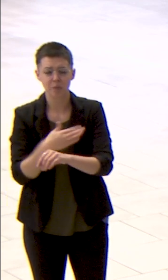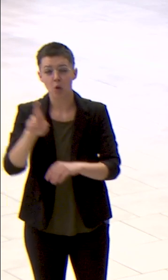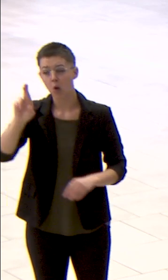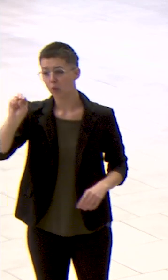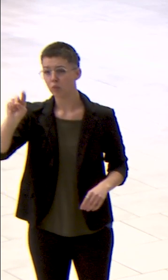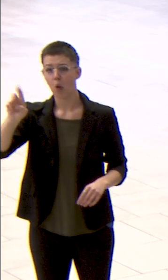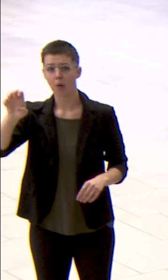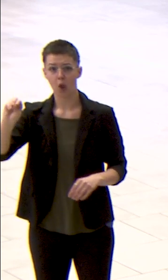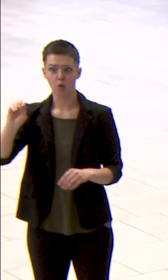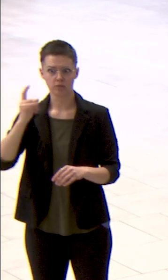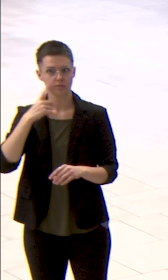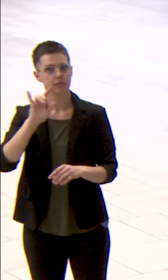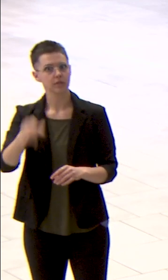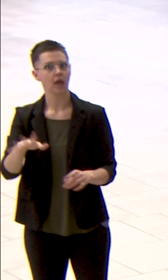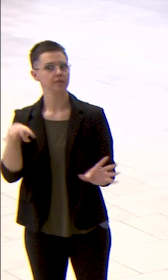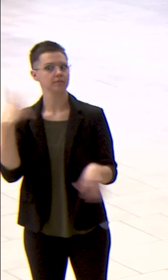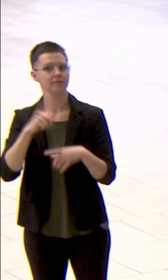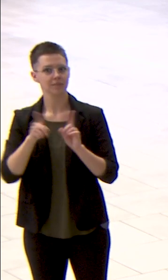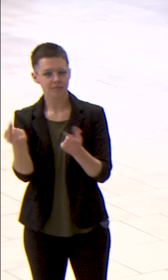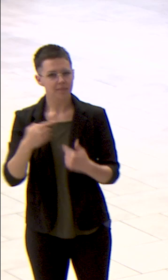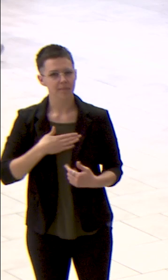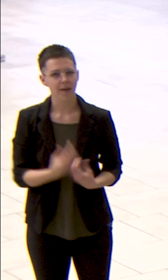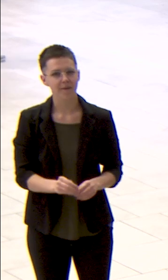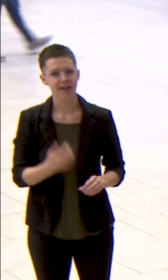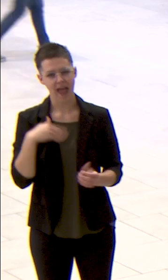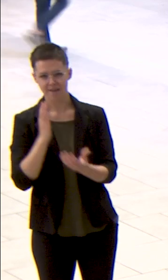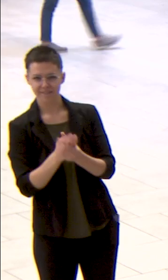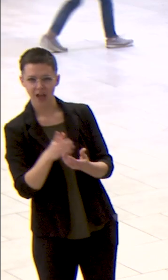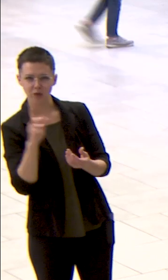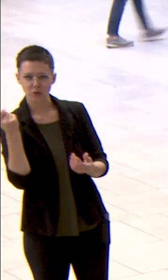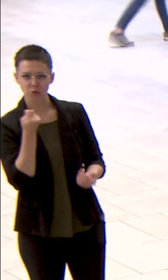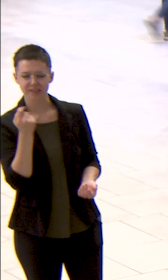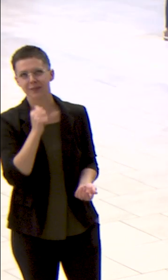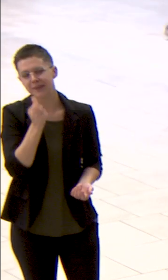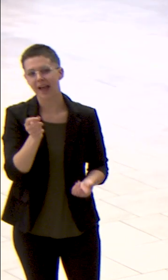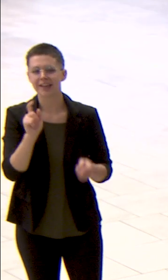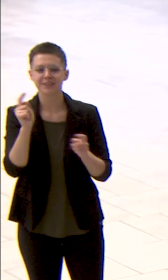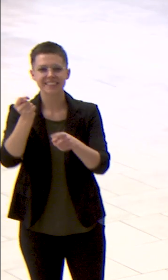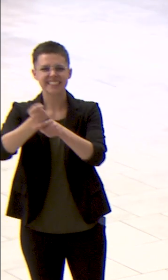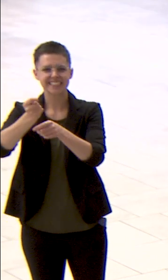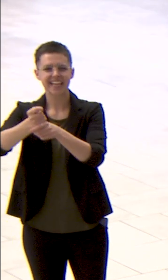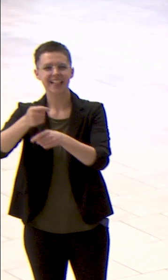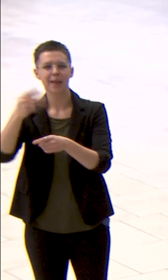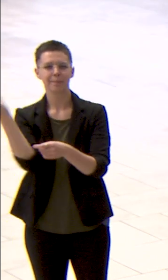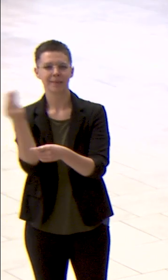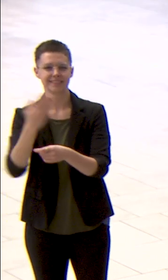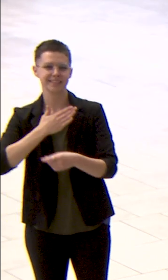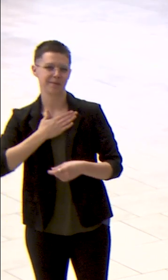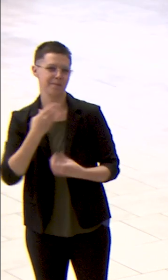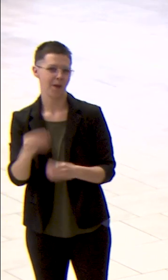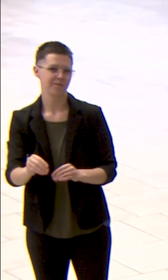rowdy, go to my office. Like, you know what I mean? Like, I had it wasn't Taco Tuesdays, it was Tequila Mondays that I had in my office, right?